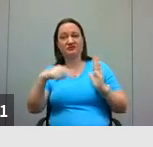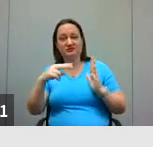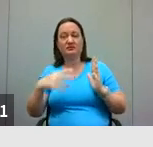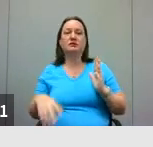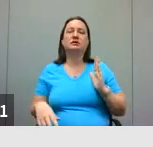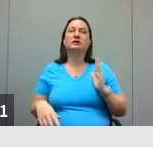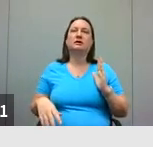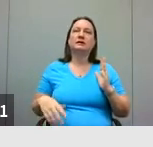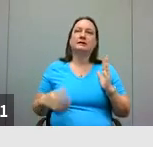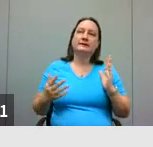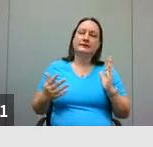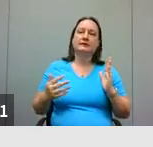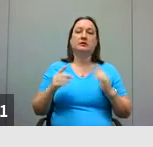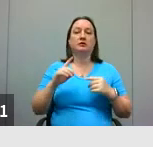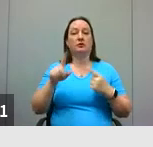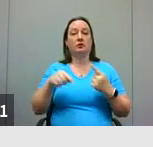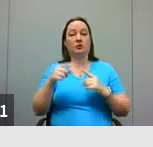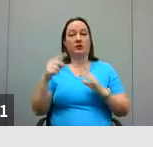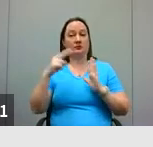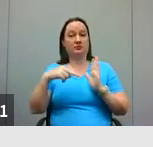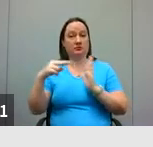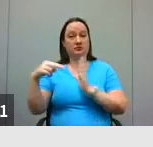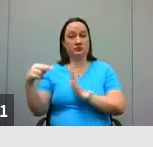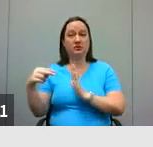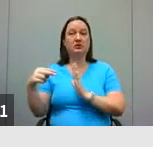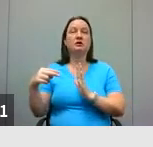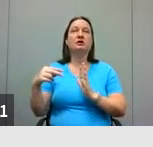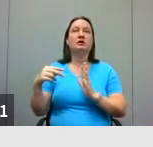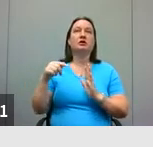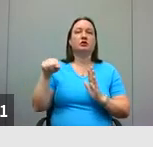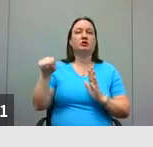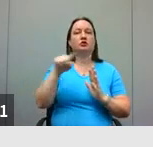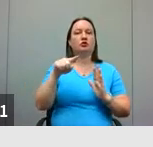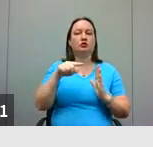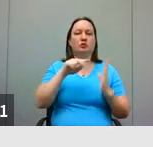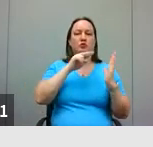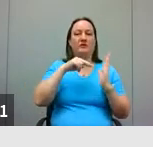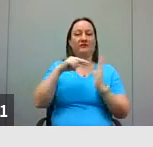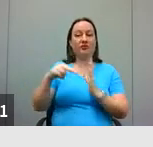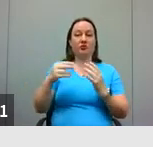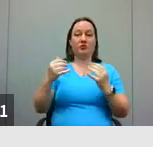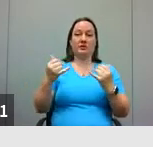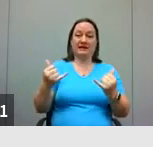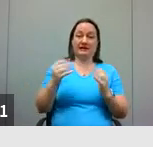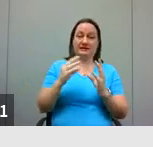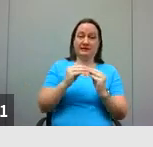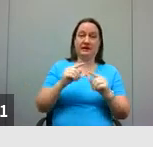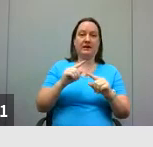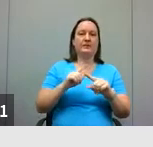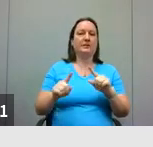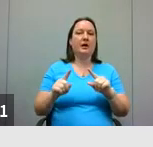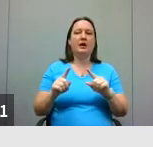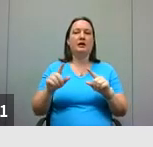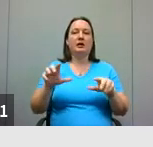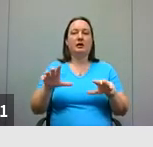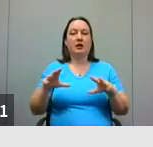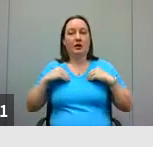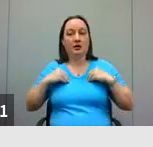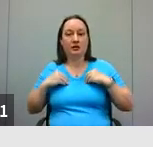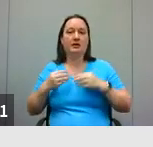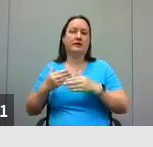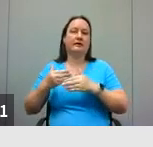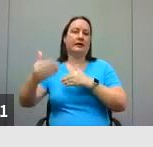over them, you review them in this meeting, but you don't adopt them until the next meeting. So